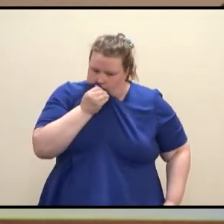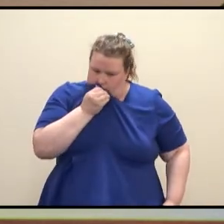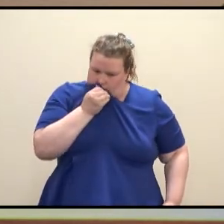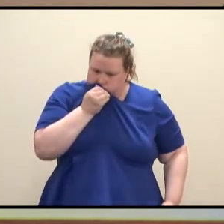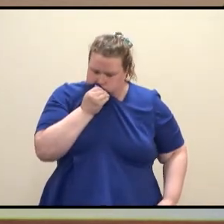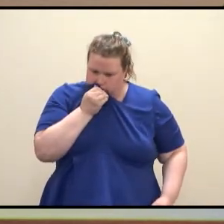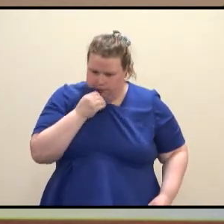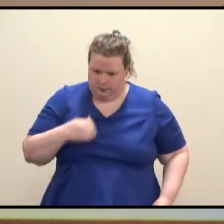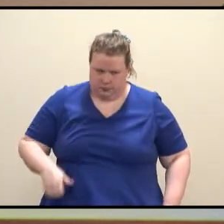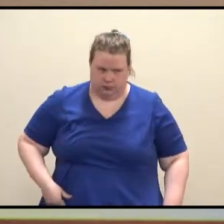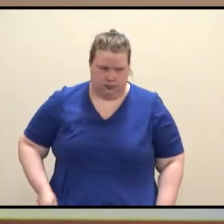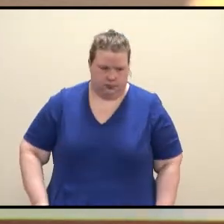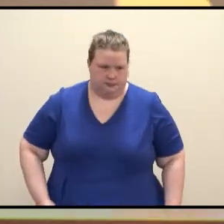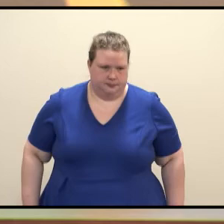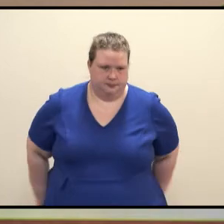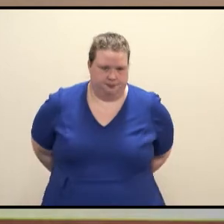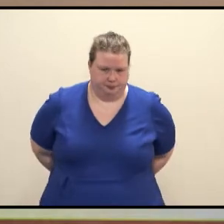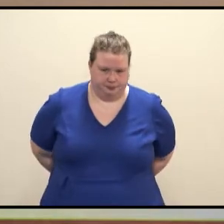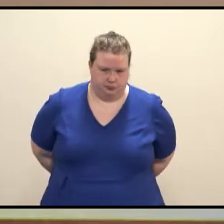Yes.